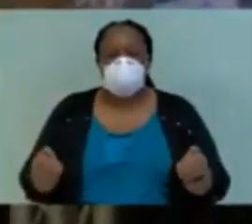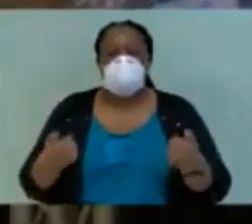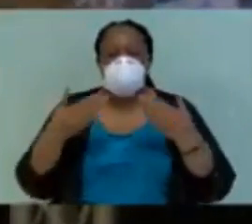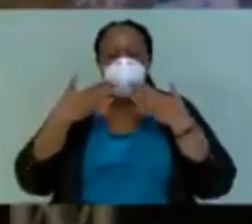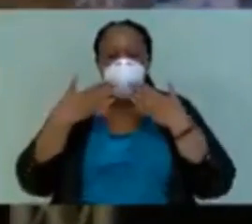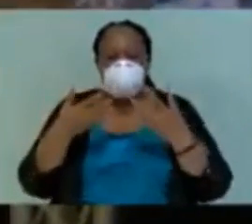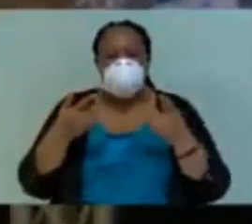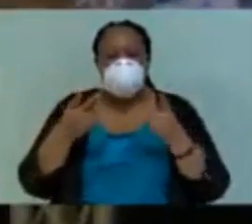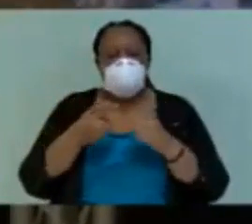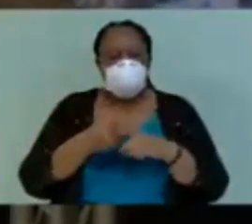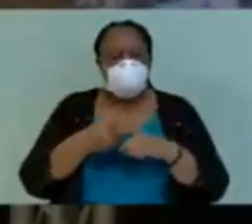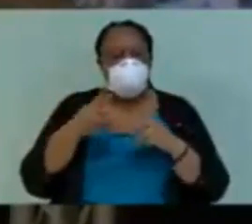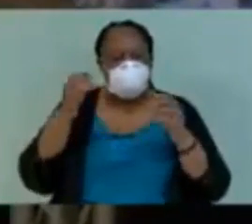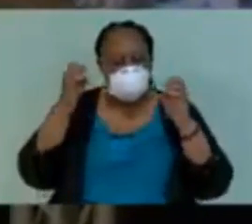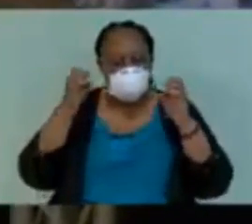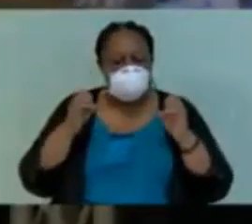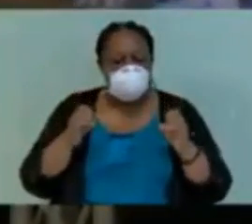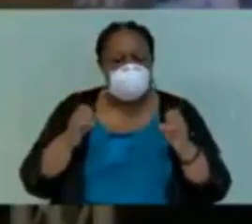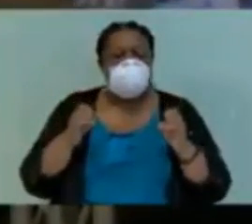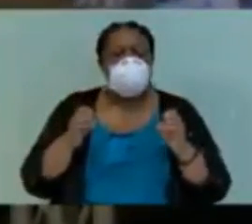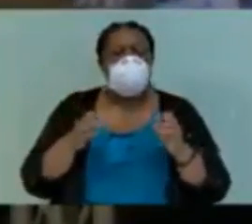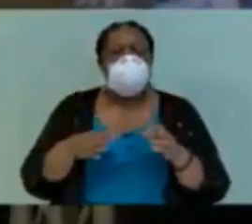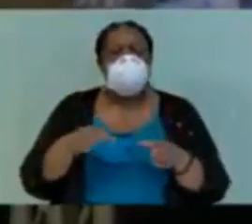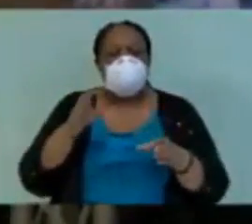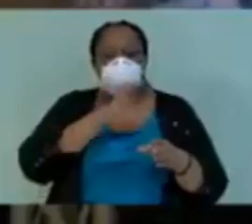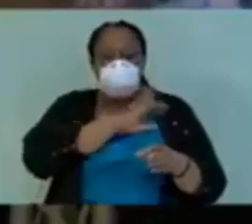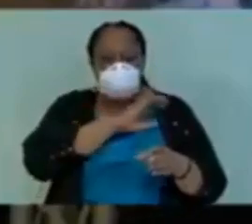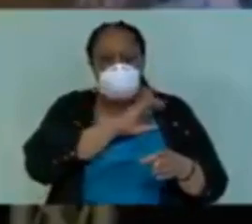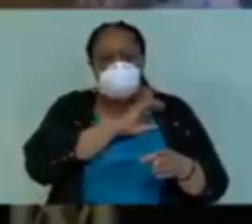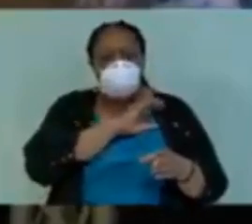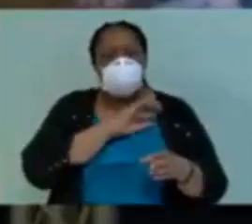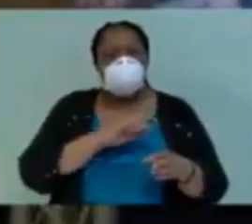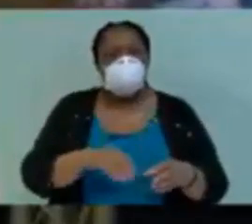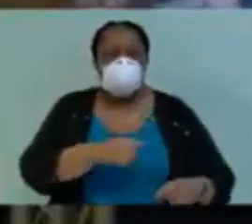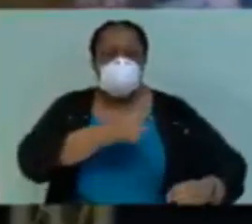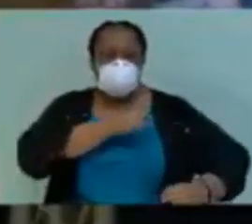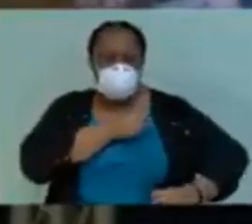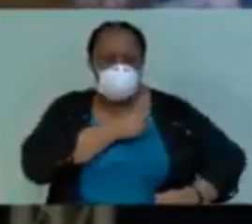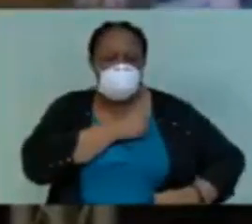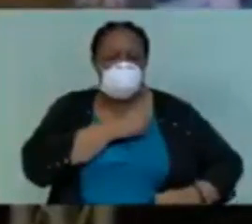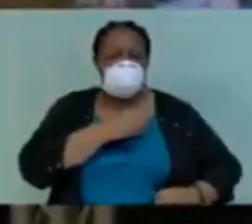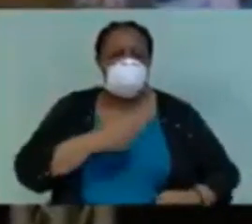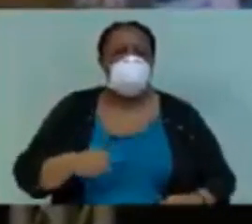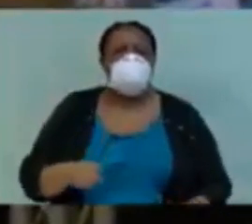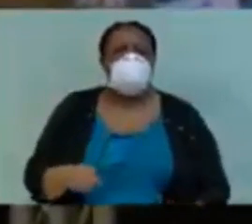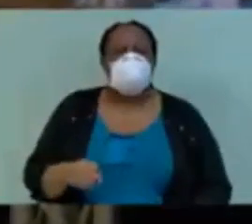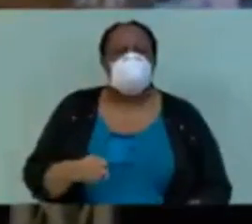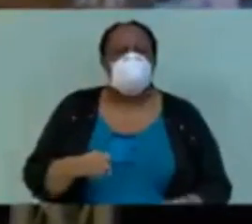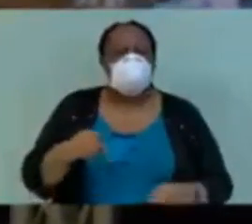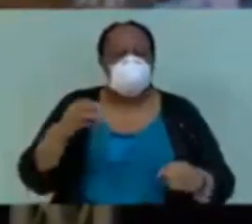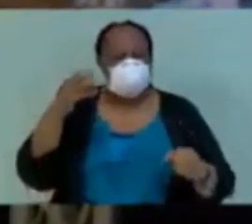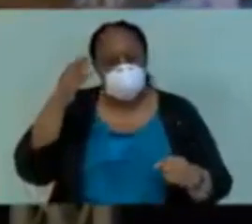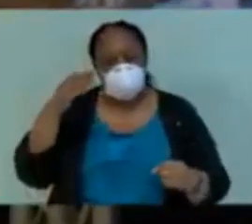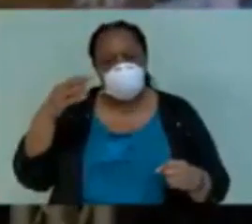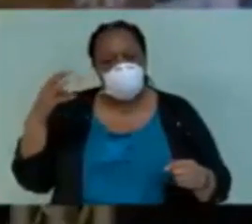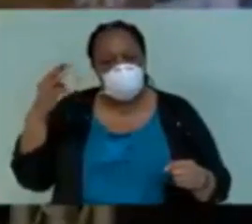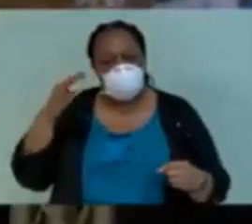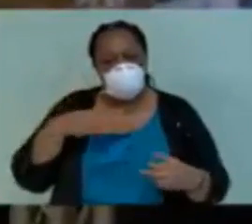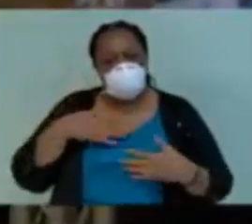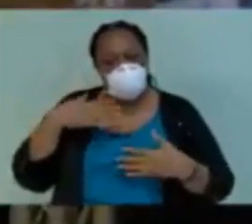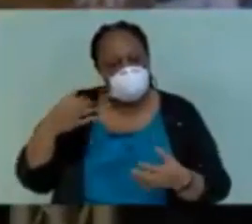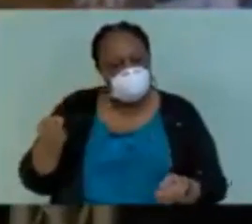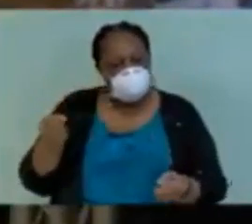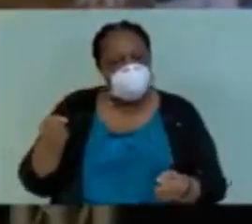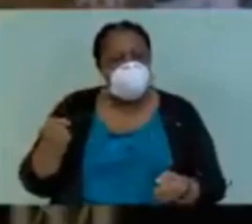multi-agency operation. First, let me thank the members of Cabinet, in particular,